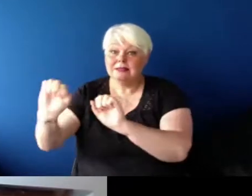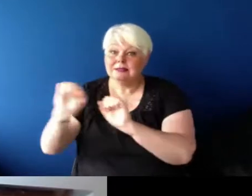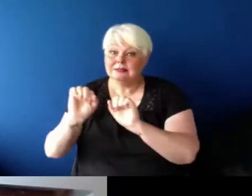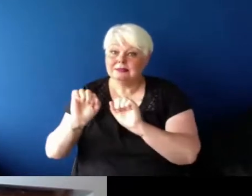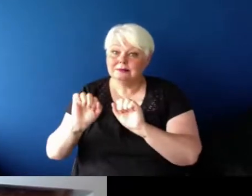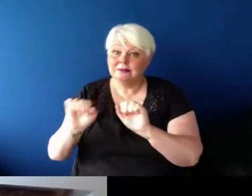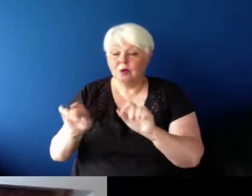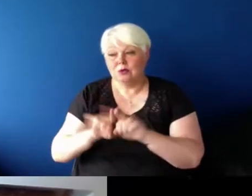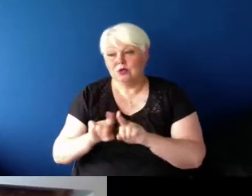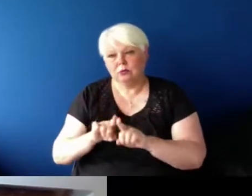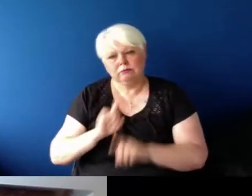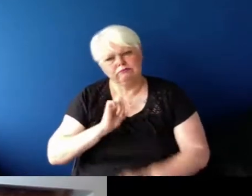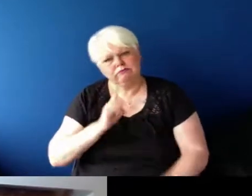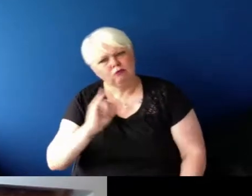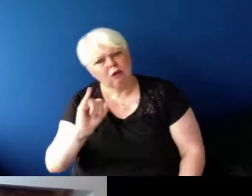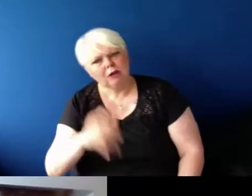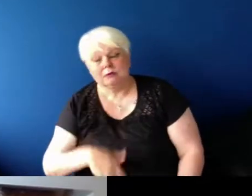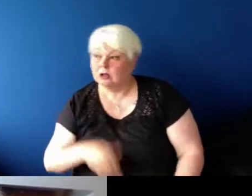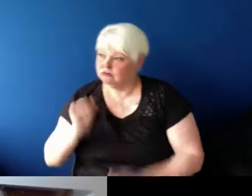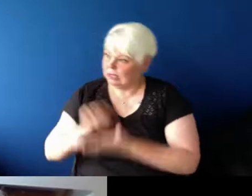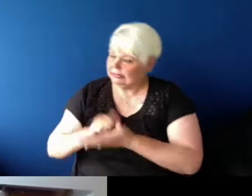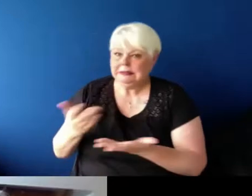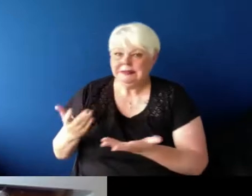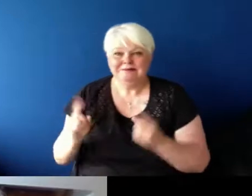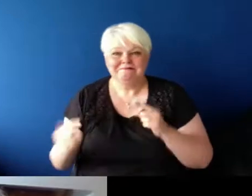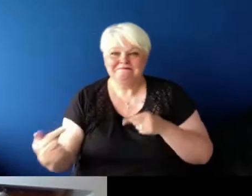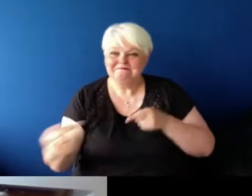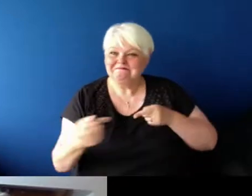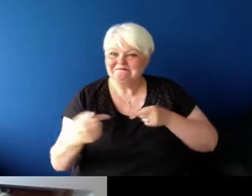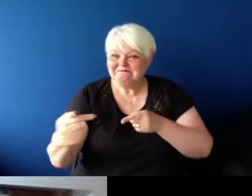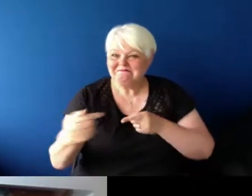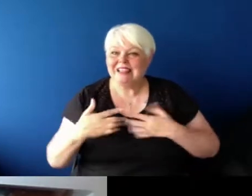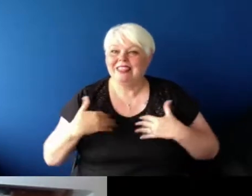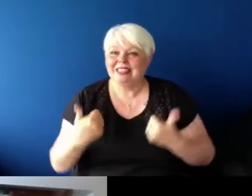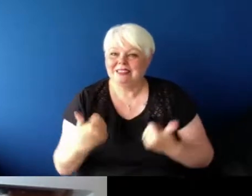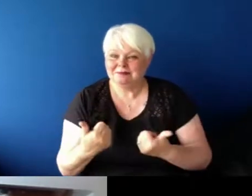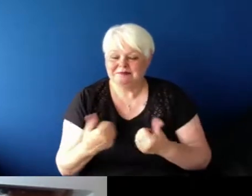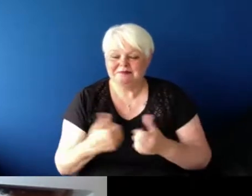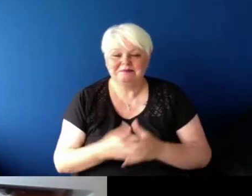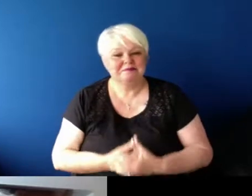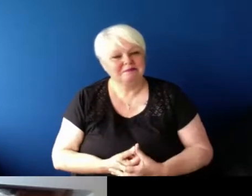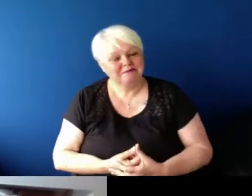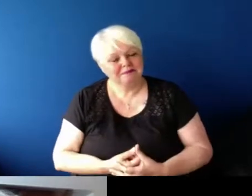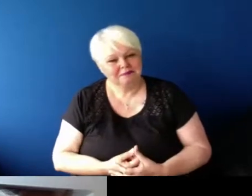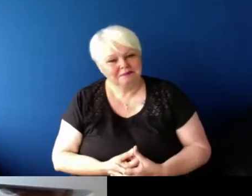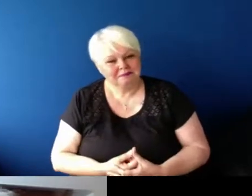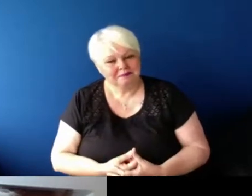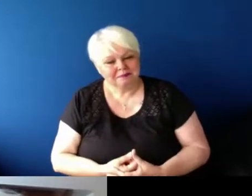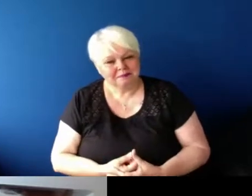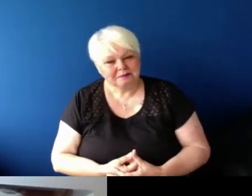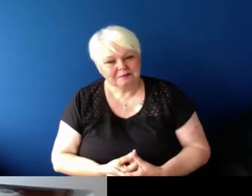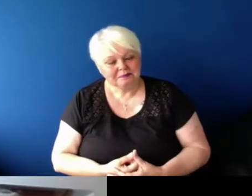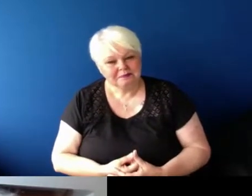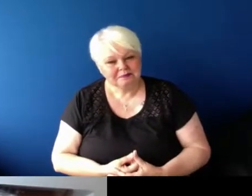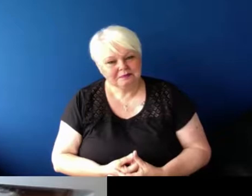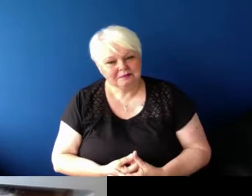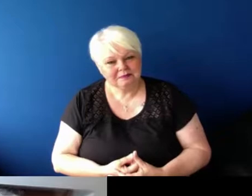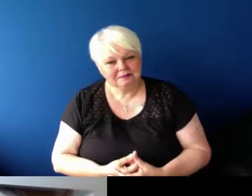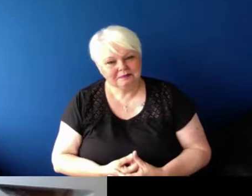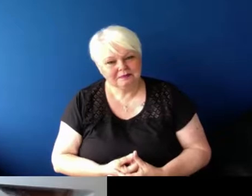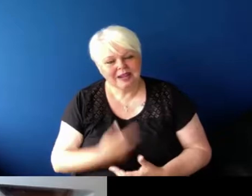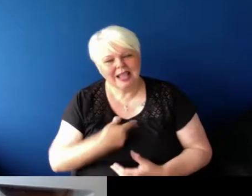you're wrong. So I have valued that. I think I am